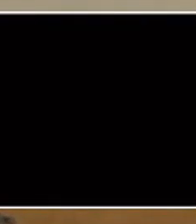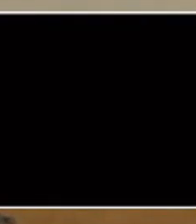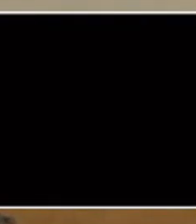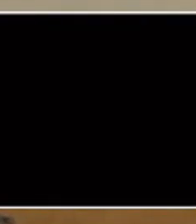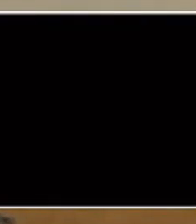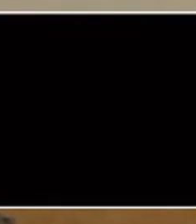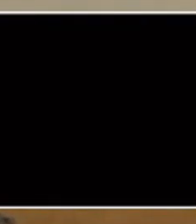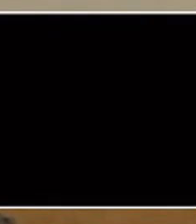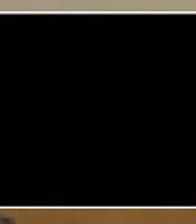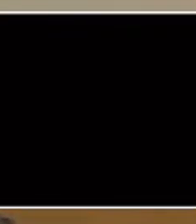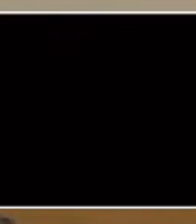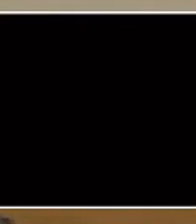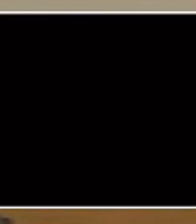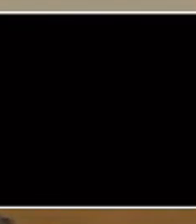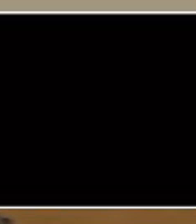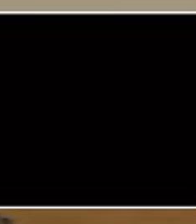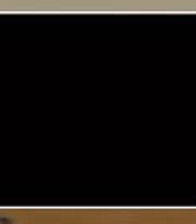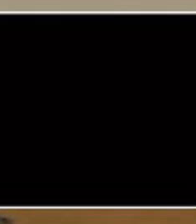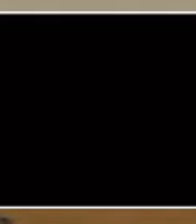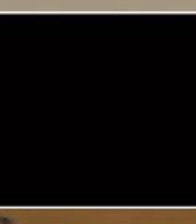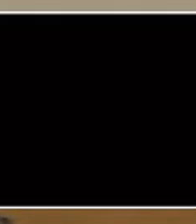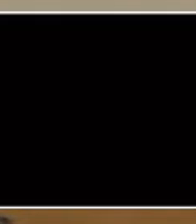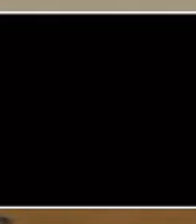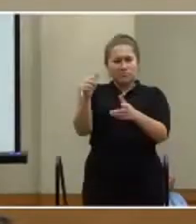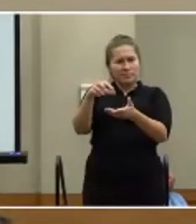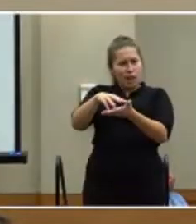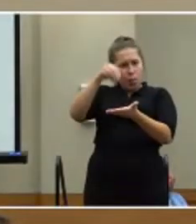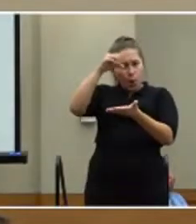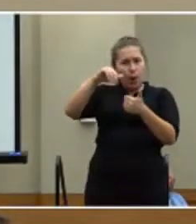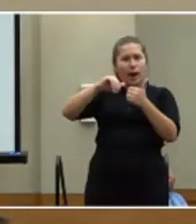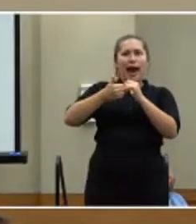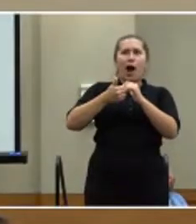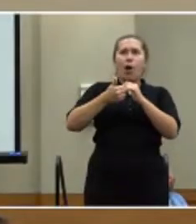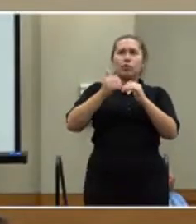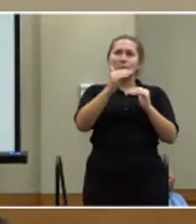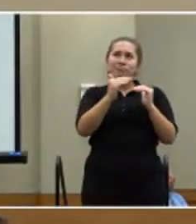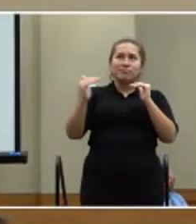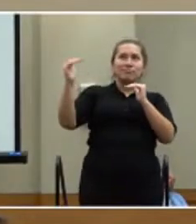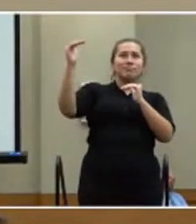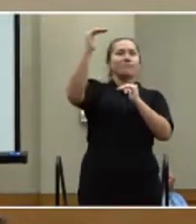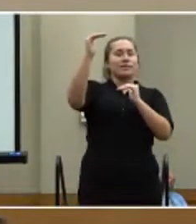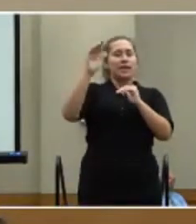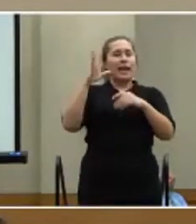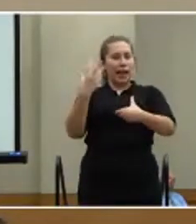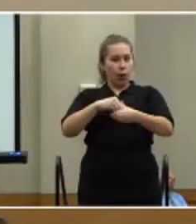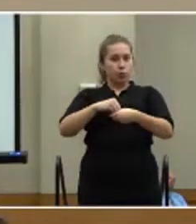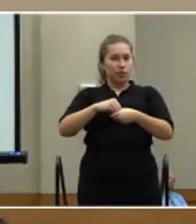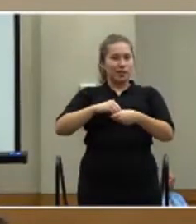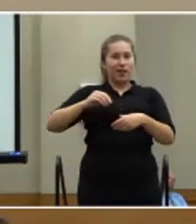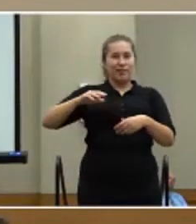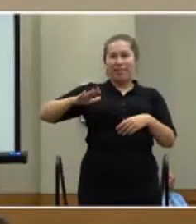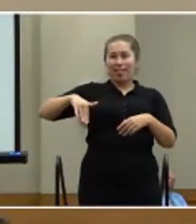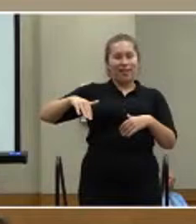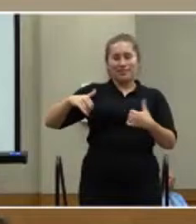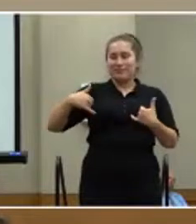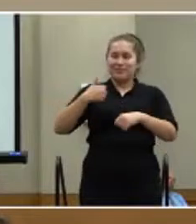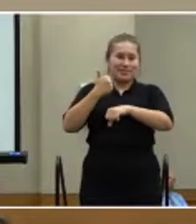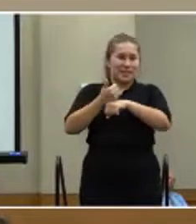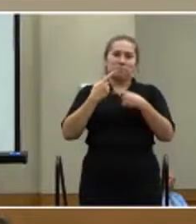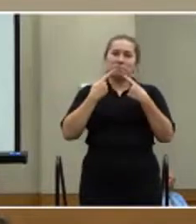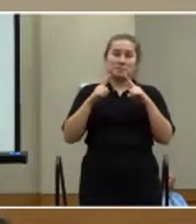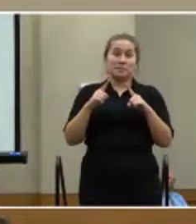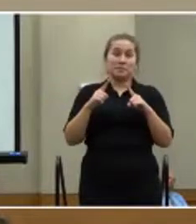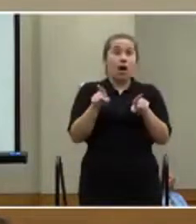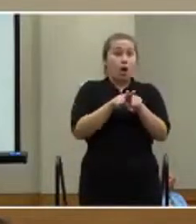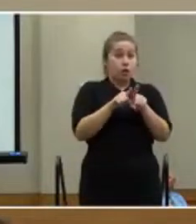show how to go beyond the standards to do inclusion in a way that isn't being done. I also bring that up to say we